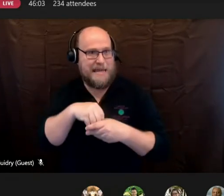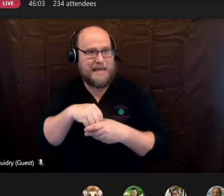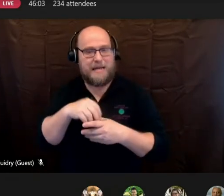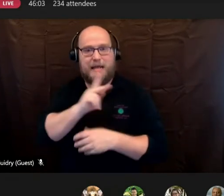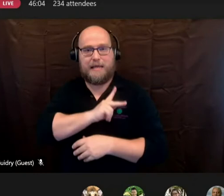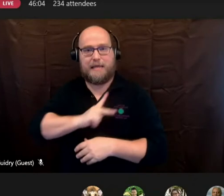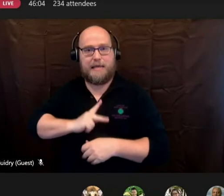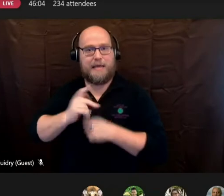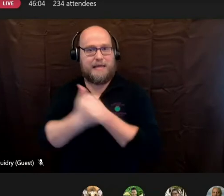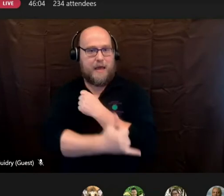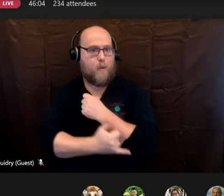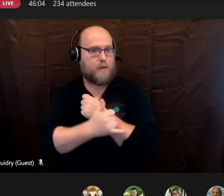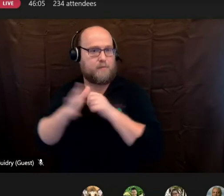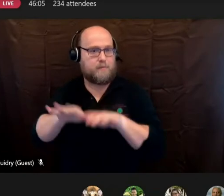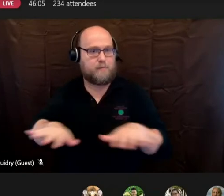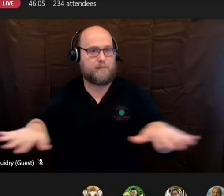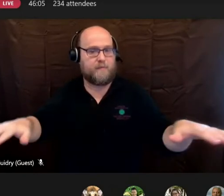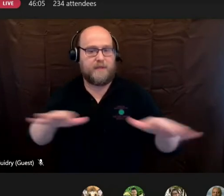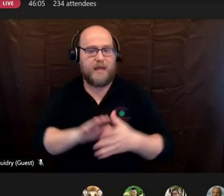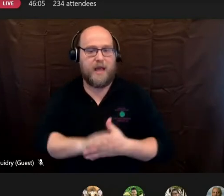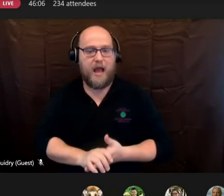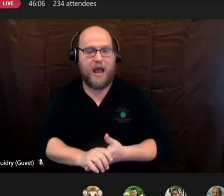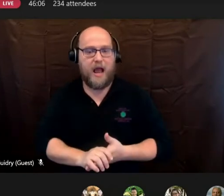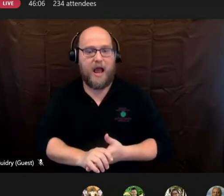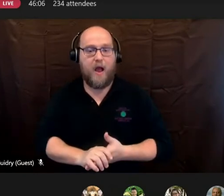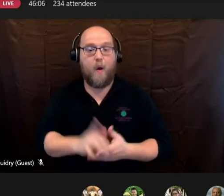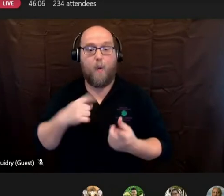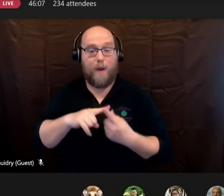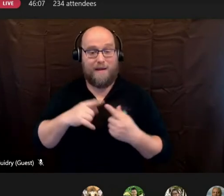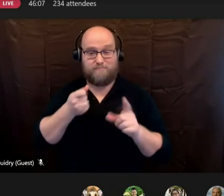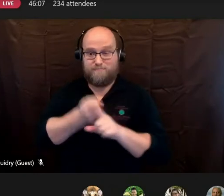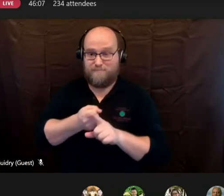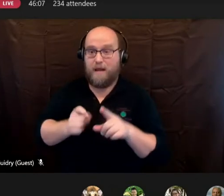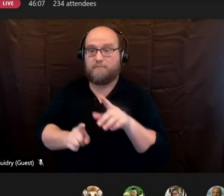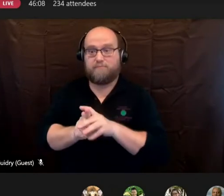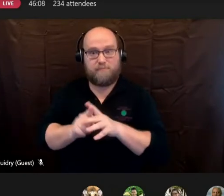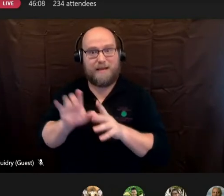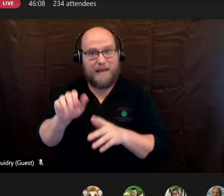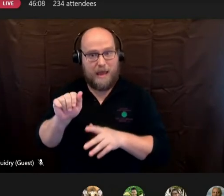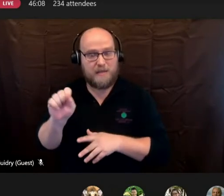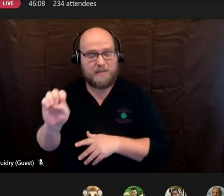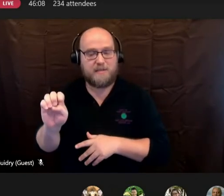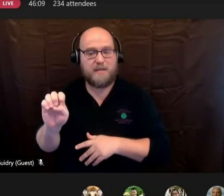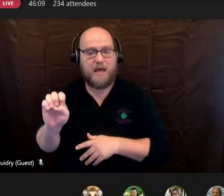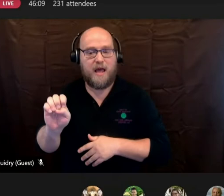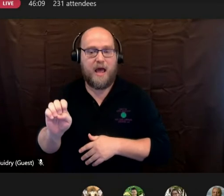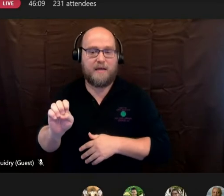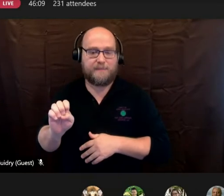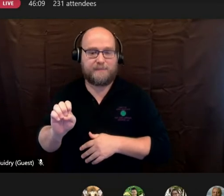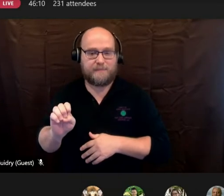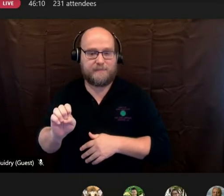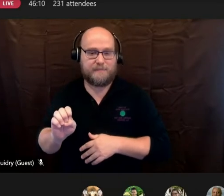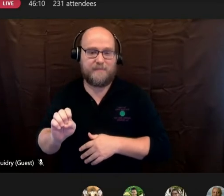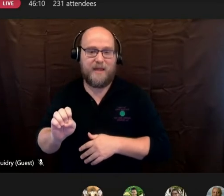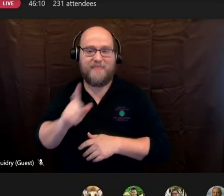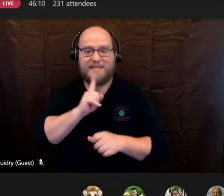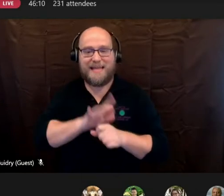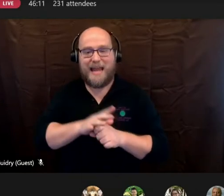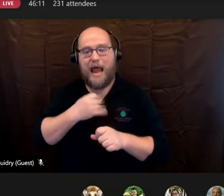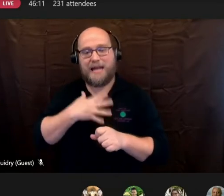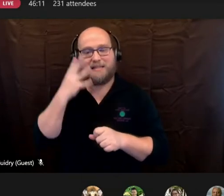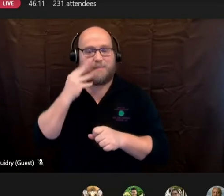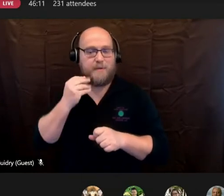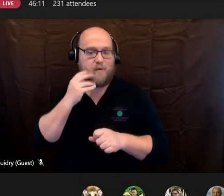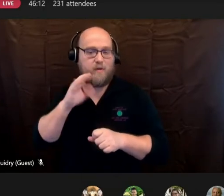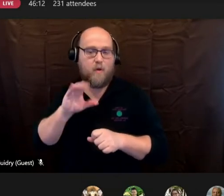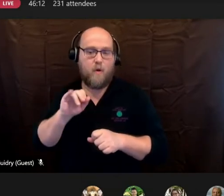COVID contact tracing team of school nurses quickly identifies and responds to all school-related COVID